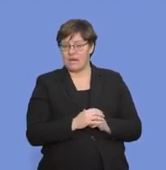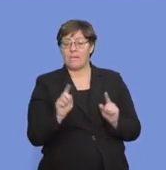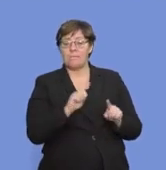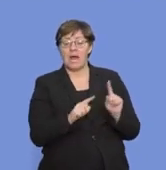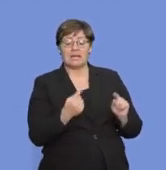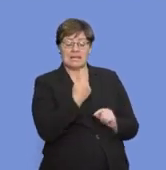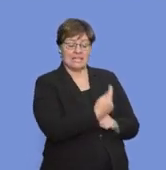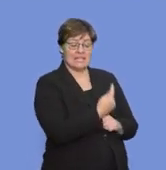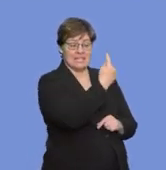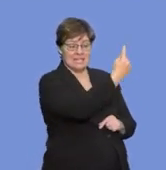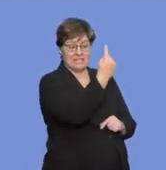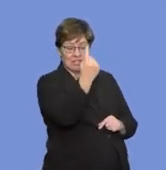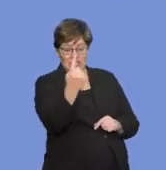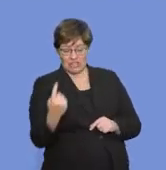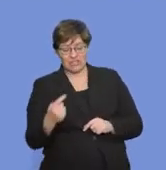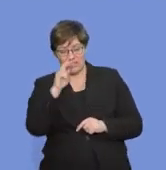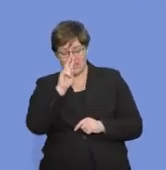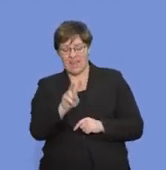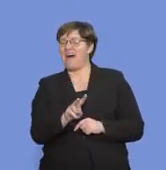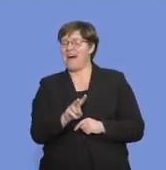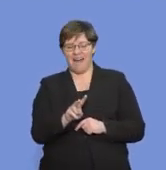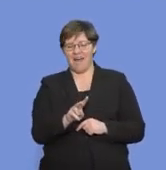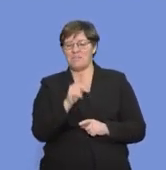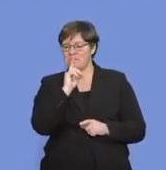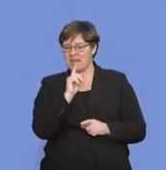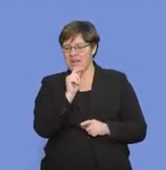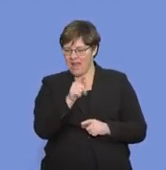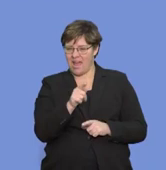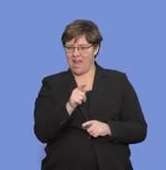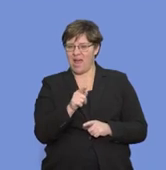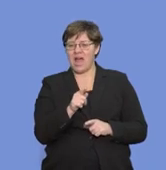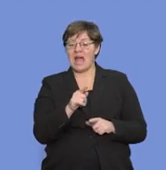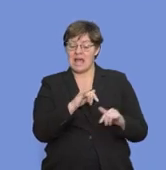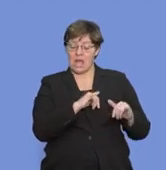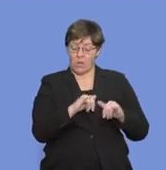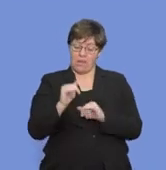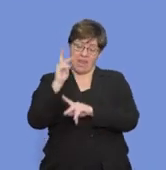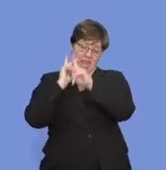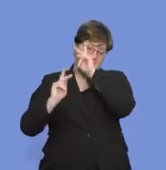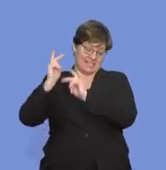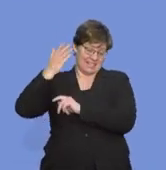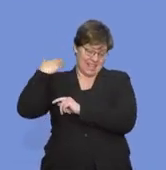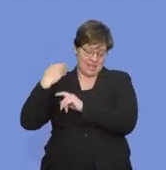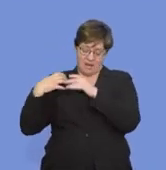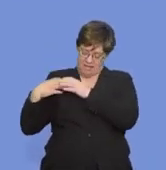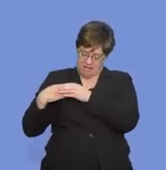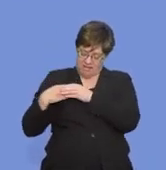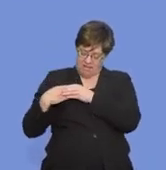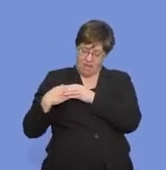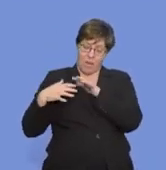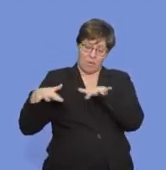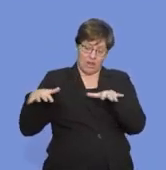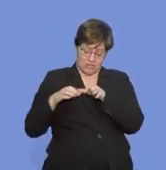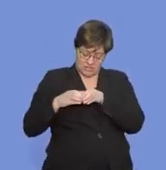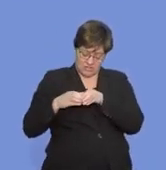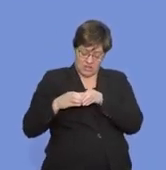characteristics. So if we have a look at each of them, we can see that more than likely they came from a common ancestor, and that